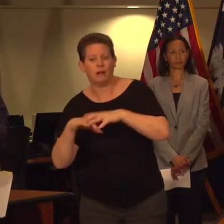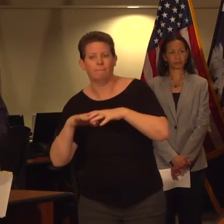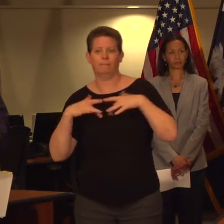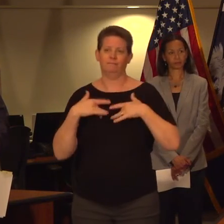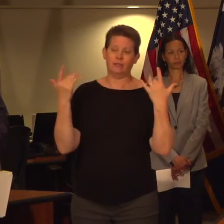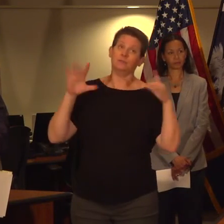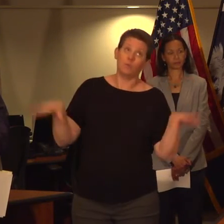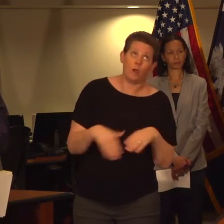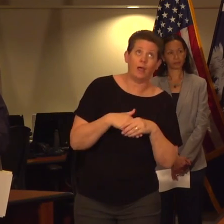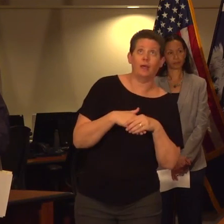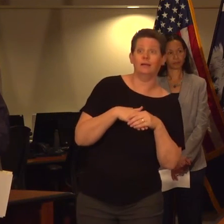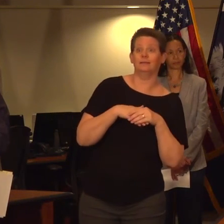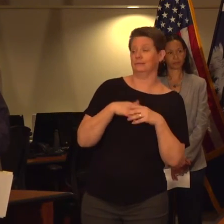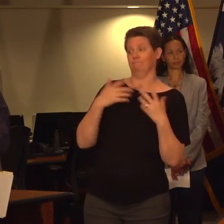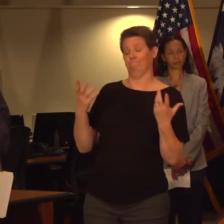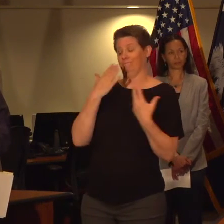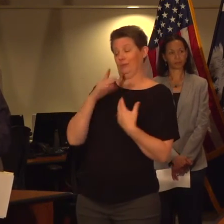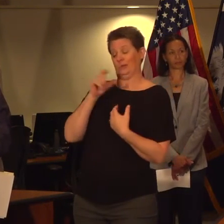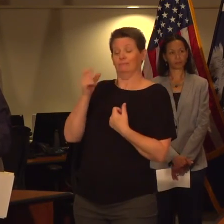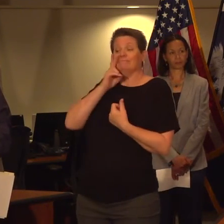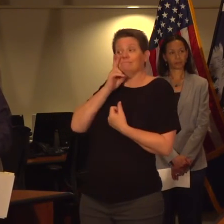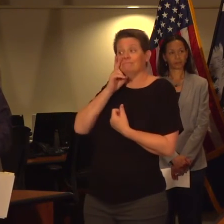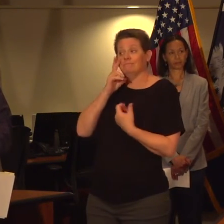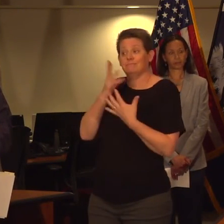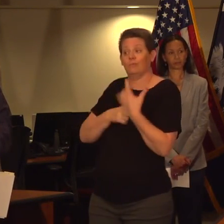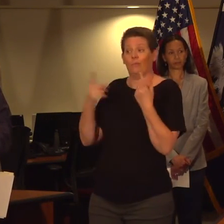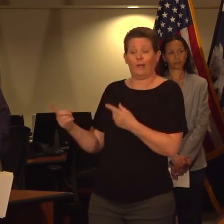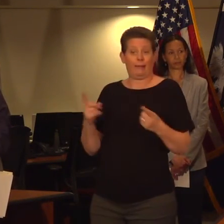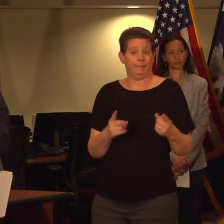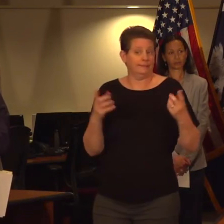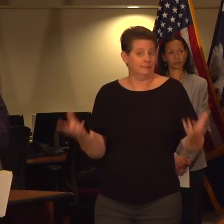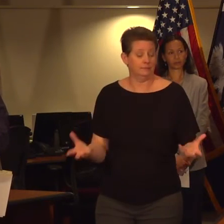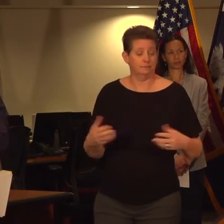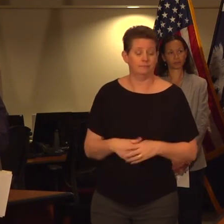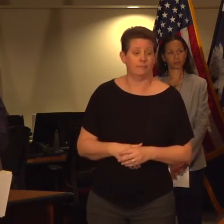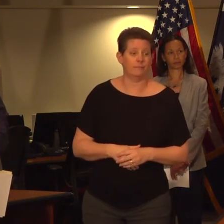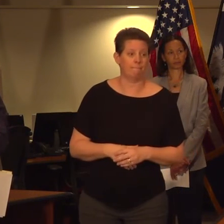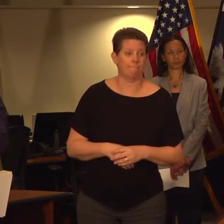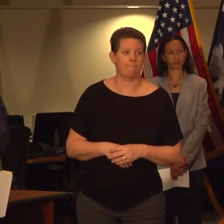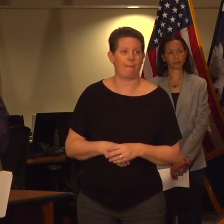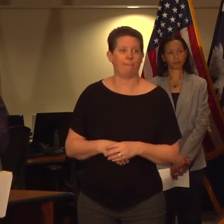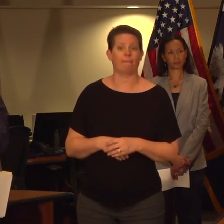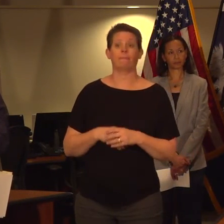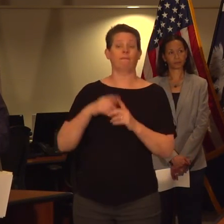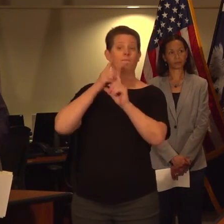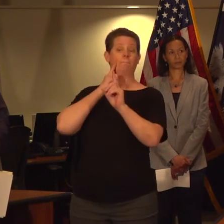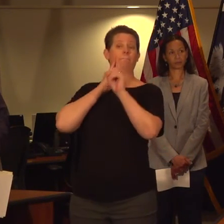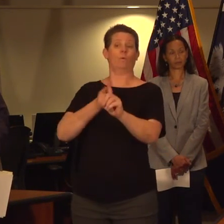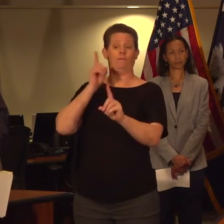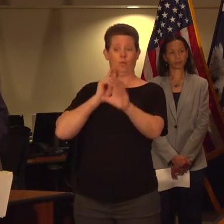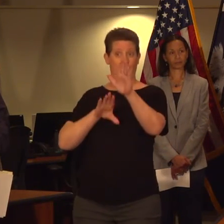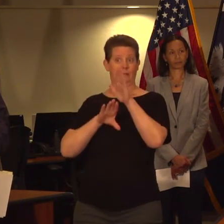Good question. We'll have to see. We'll have to see what is happening. The purpose of the Accelerate SC is